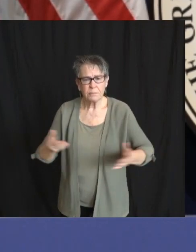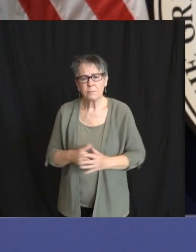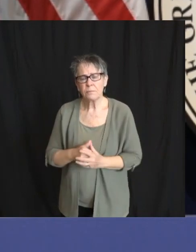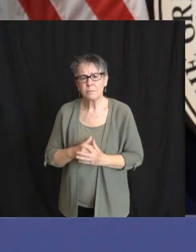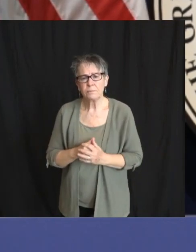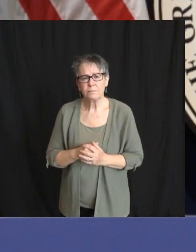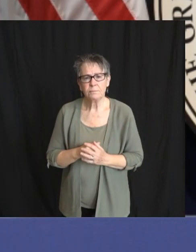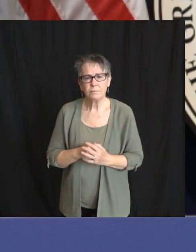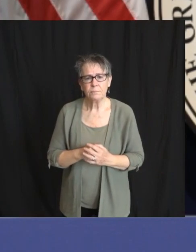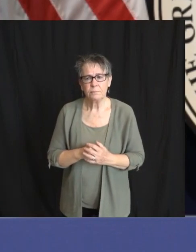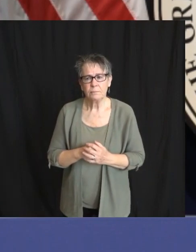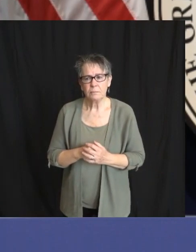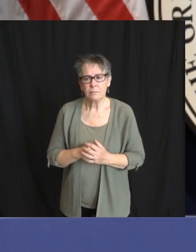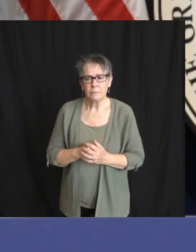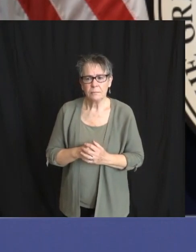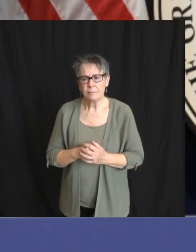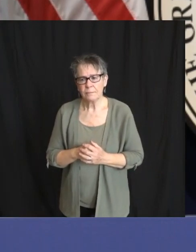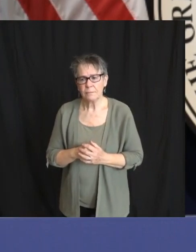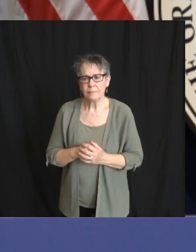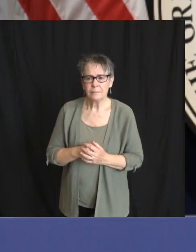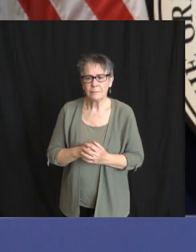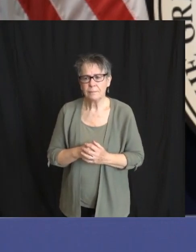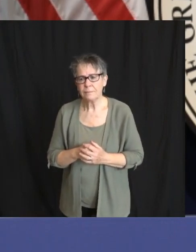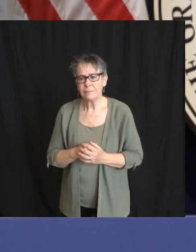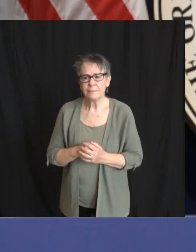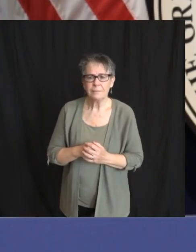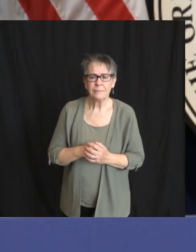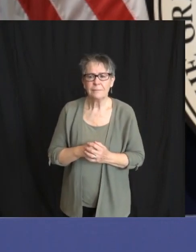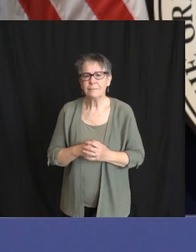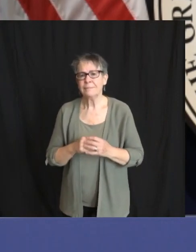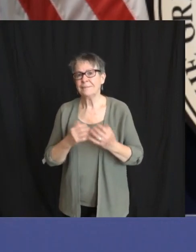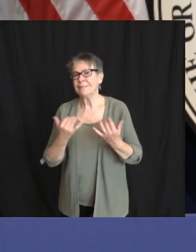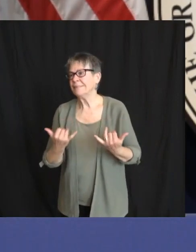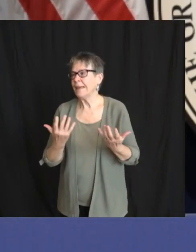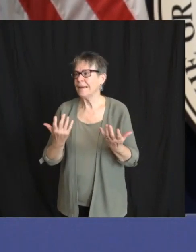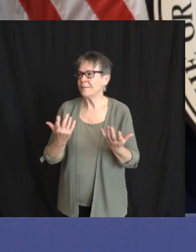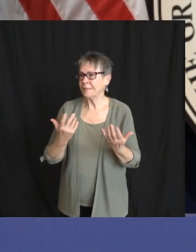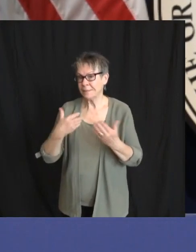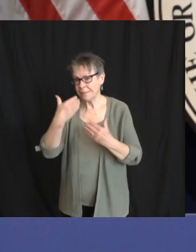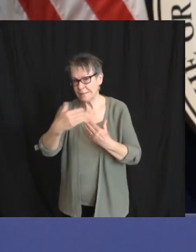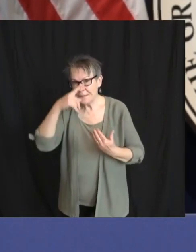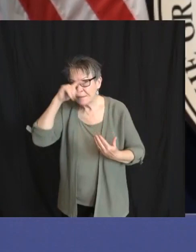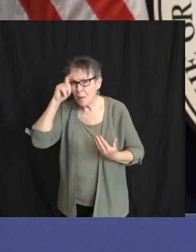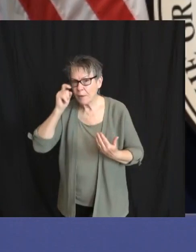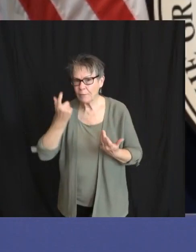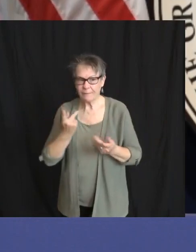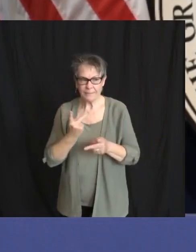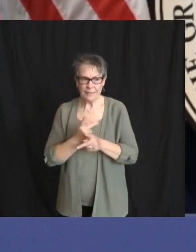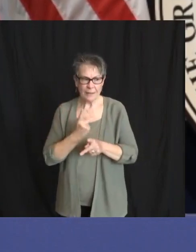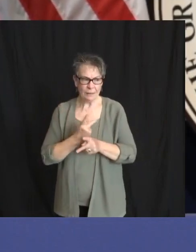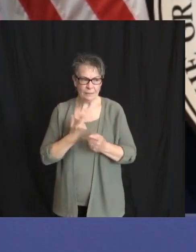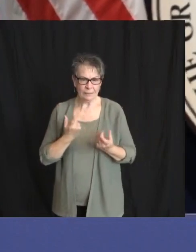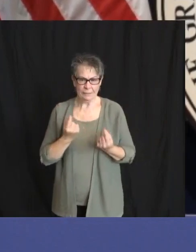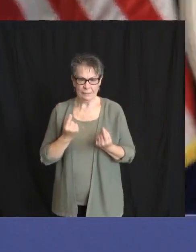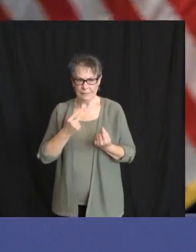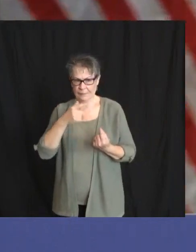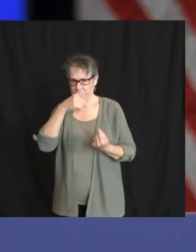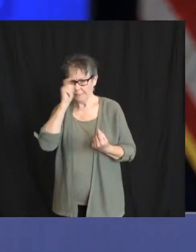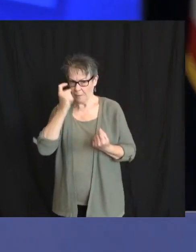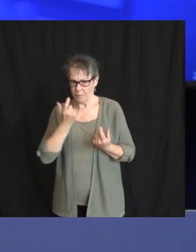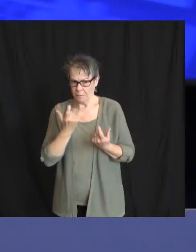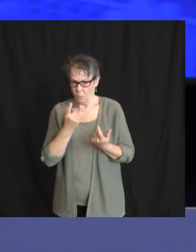summer months. So. Well put. Judy, any comment on the nursing home data and or any other matters? Sure, the